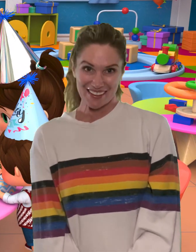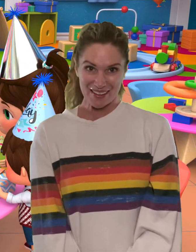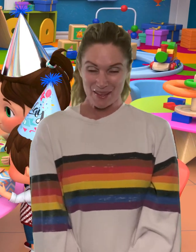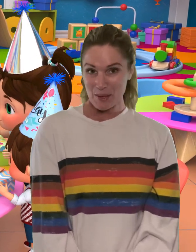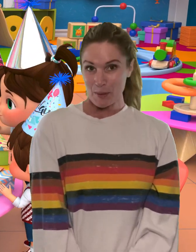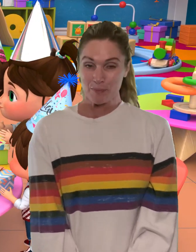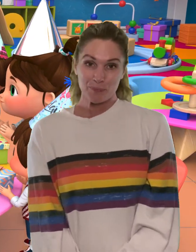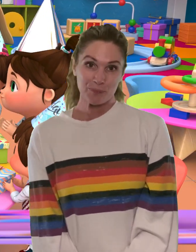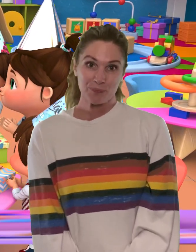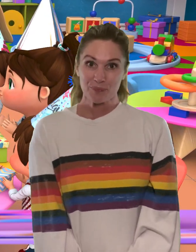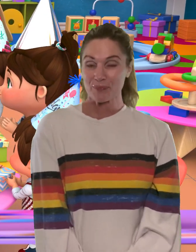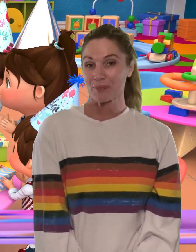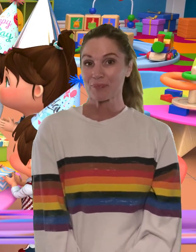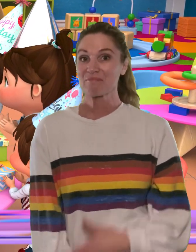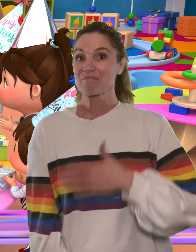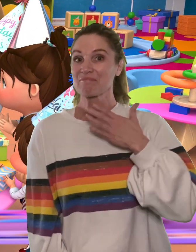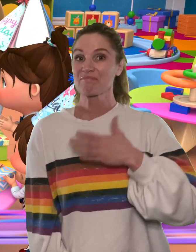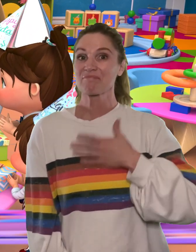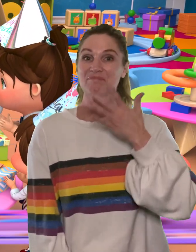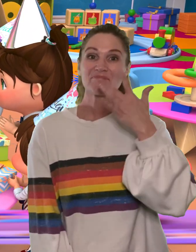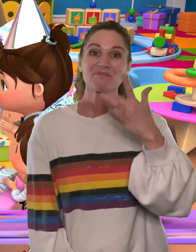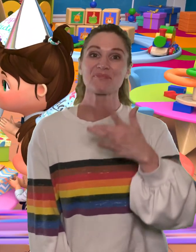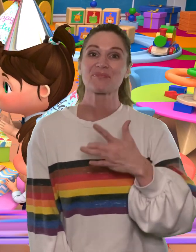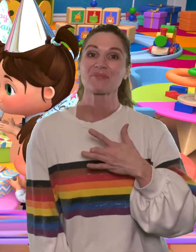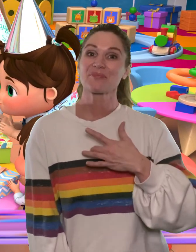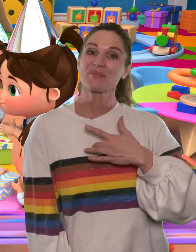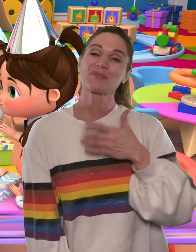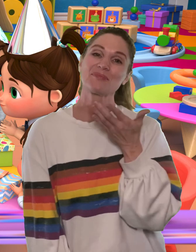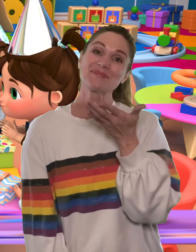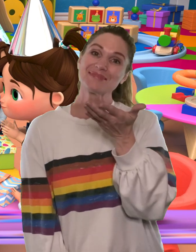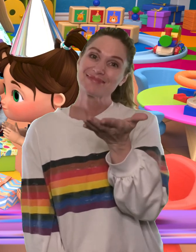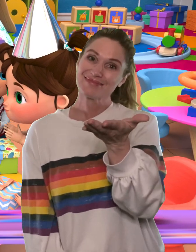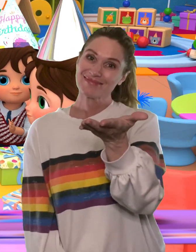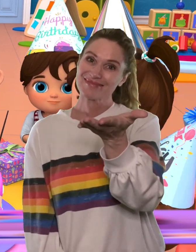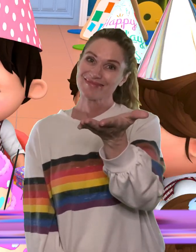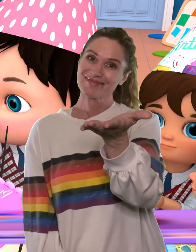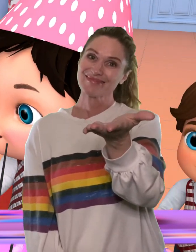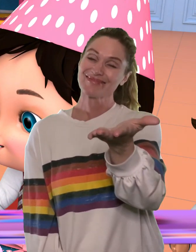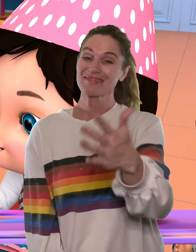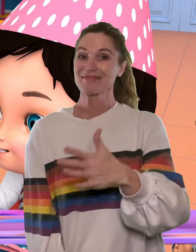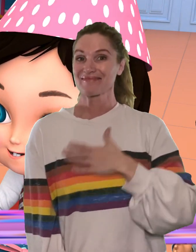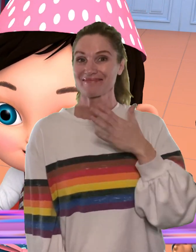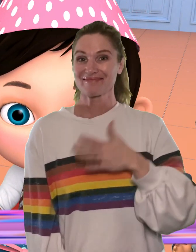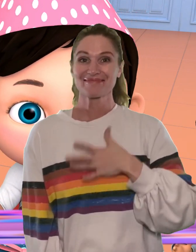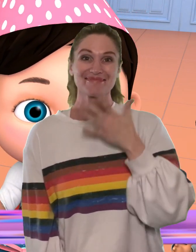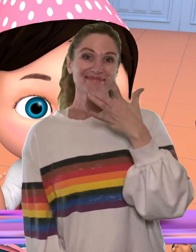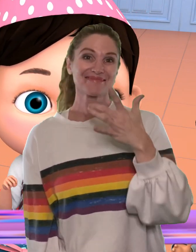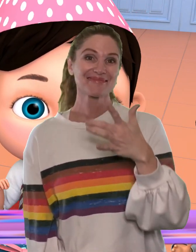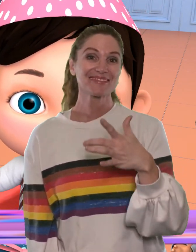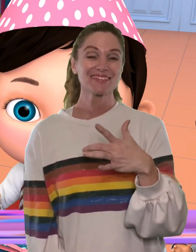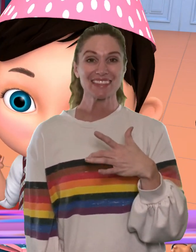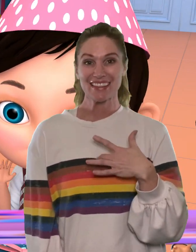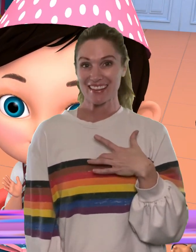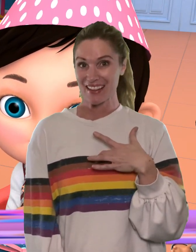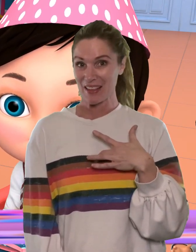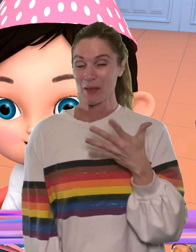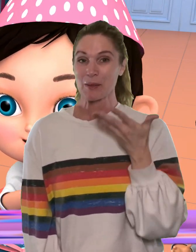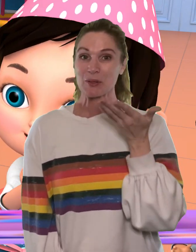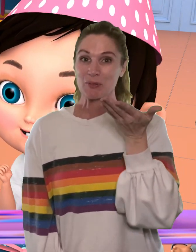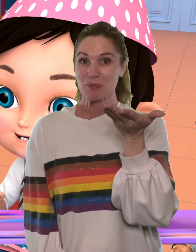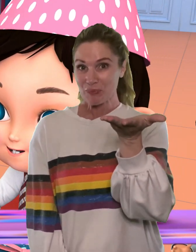thank you happy birthday to you happy